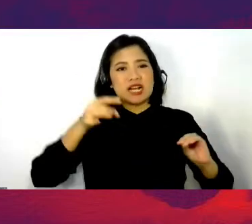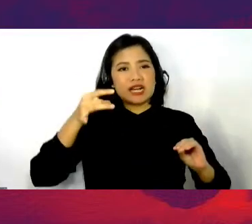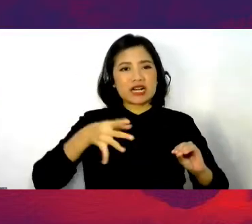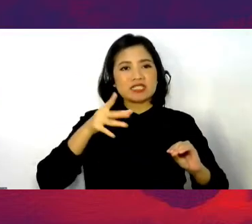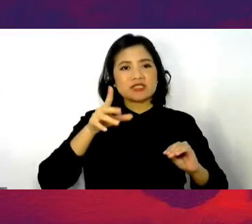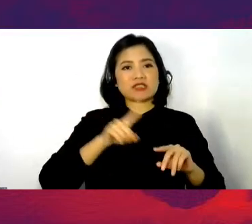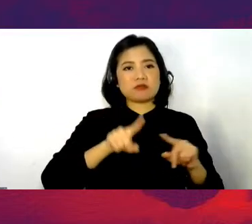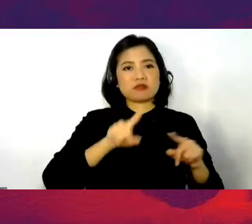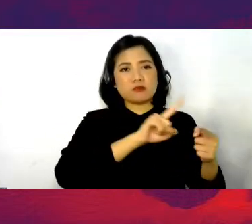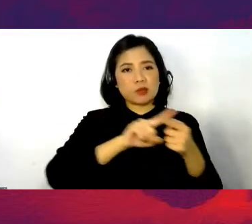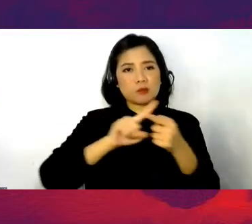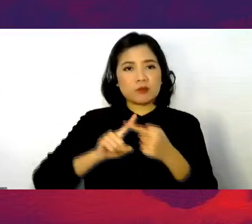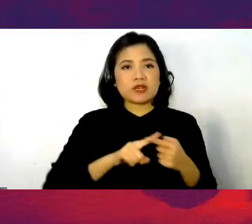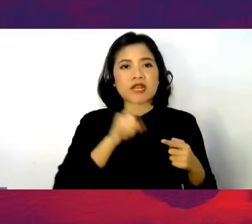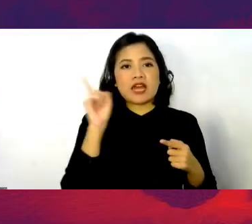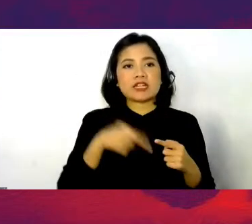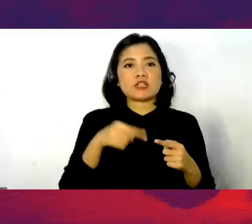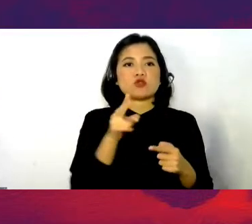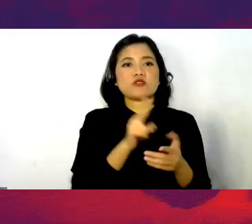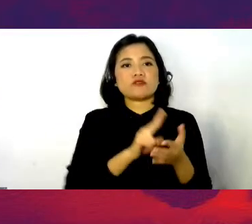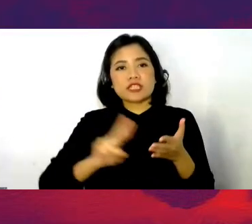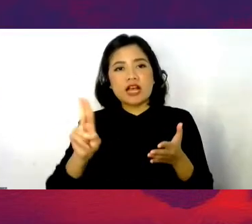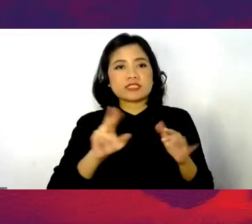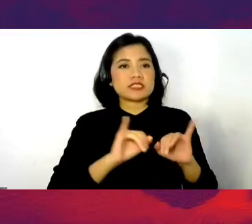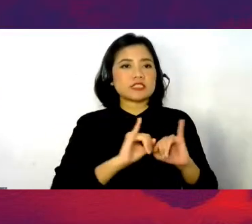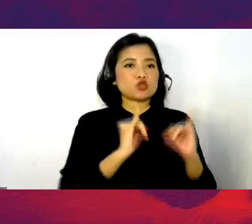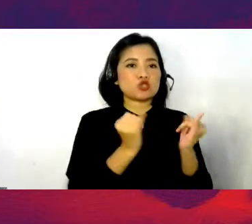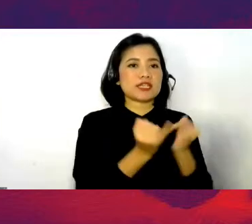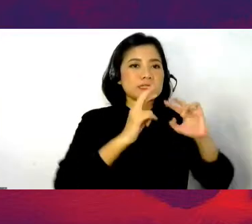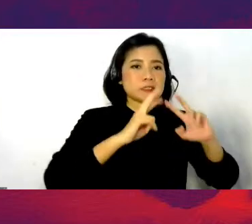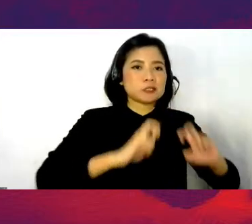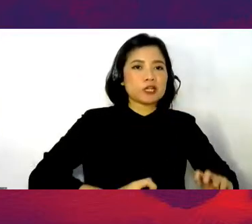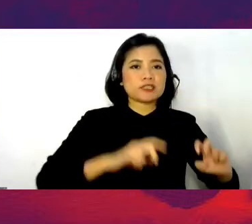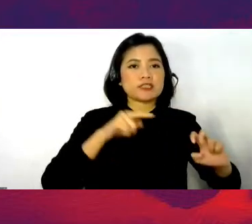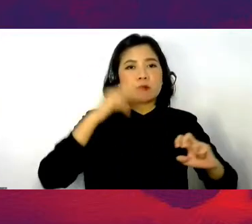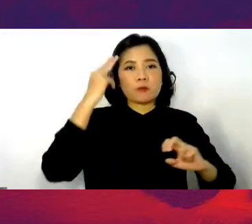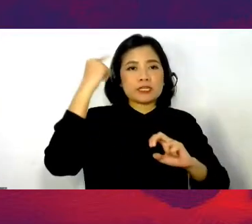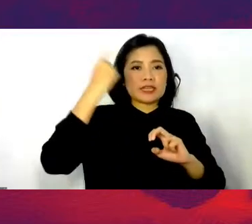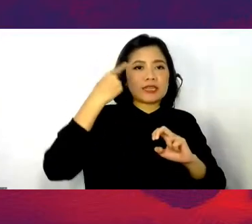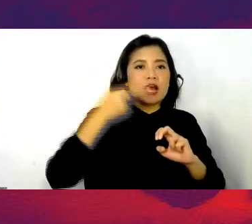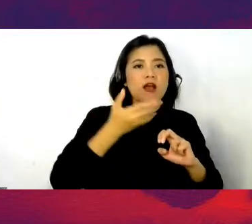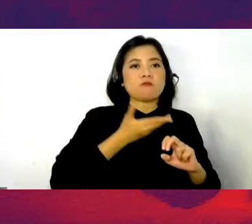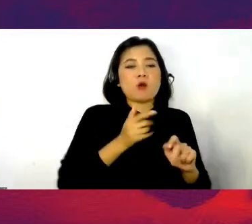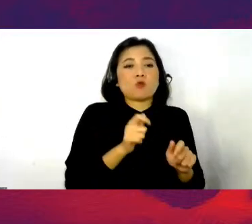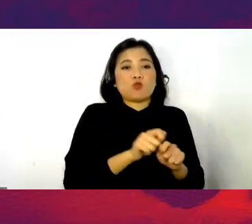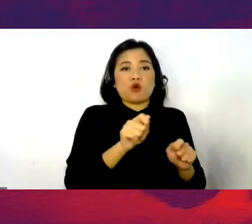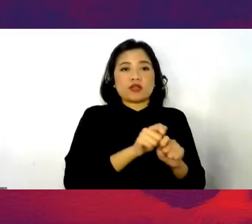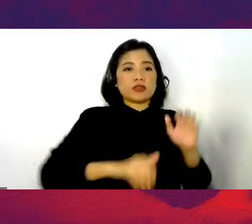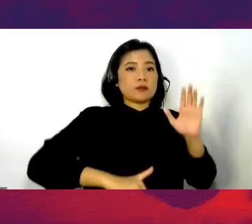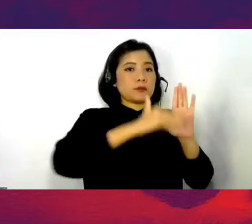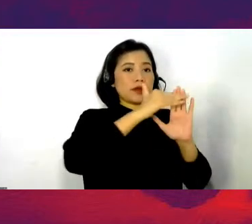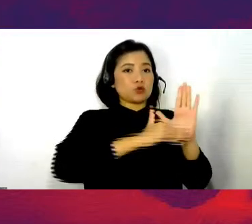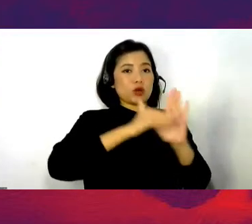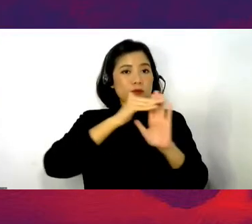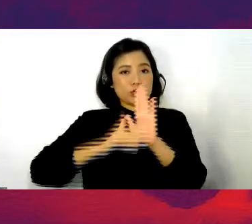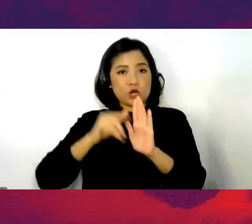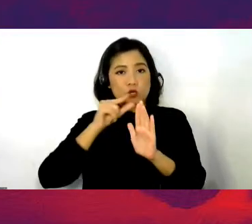from universities, research institutes have been helping the government trying to design the policies, looking into the